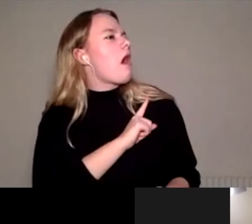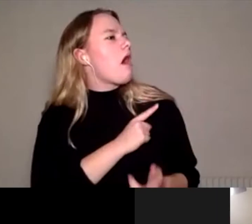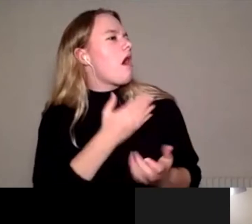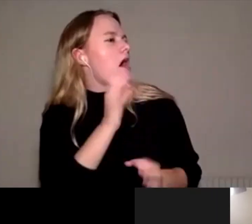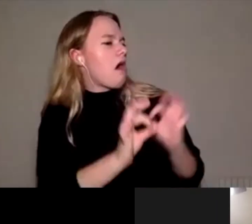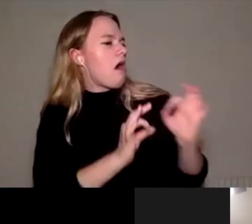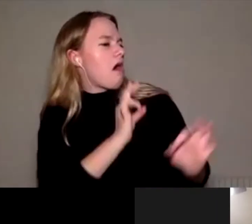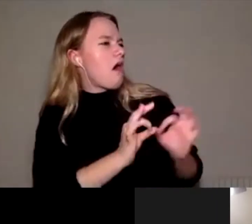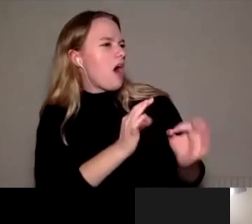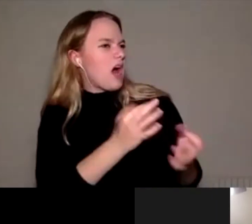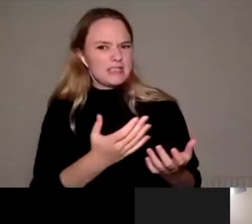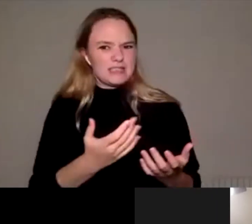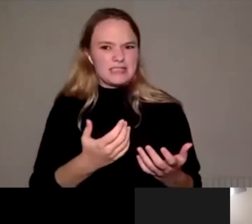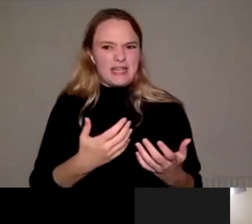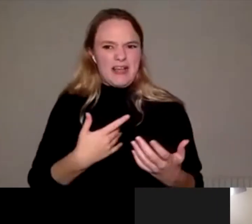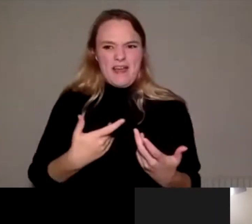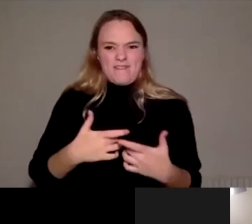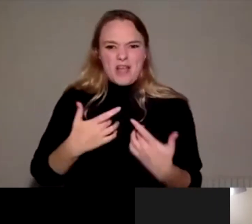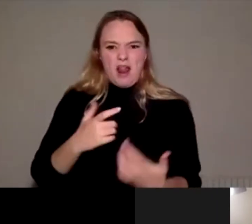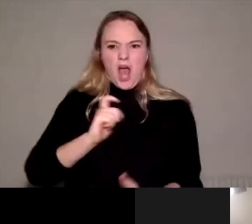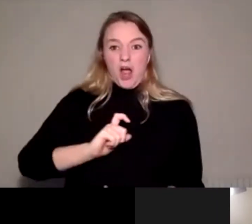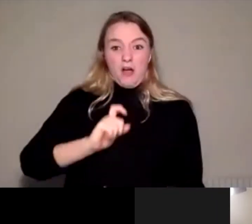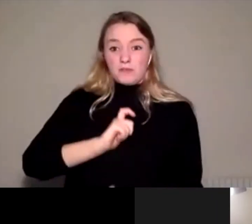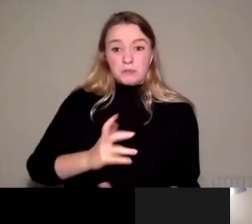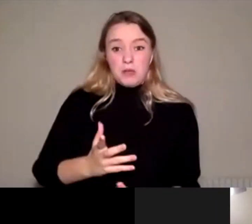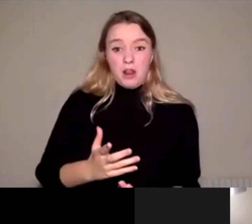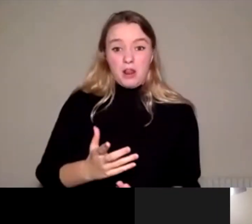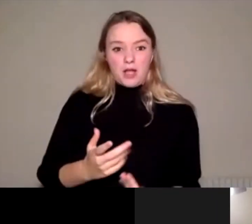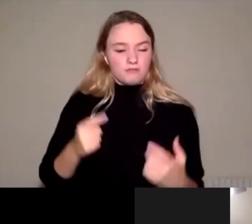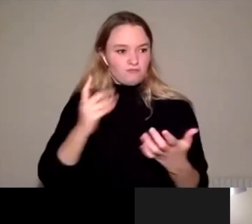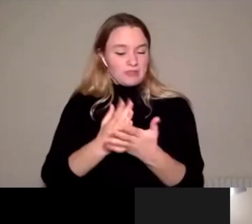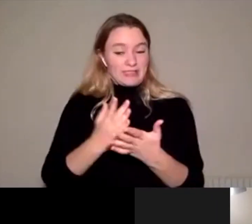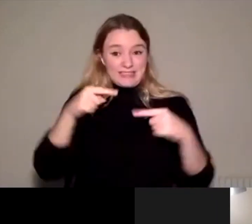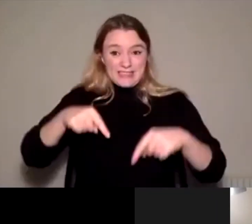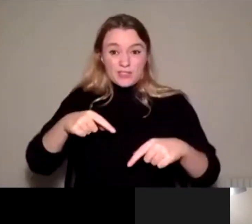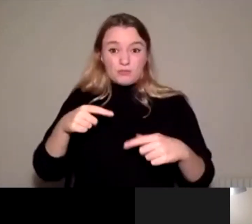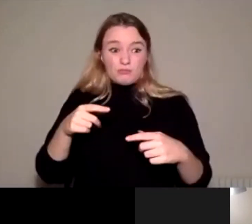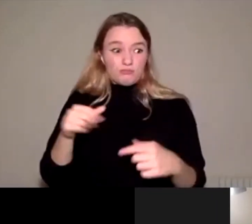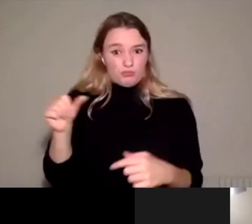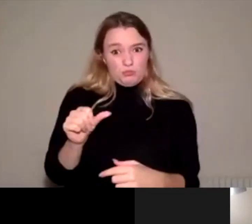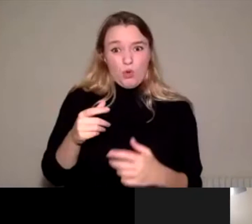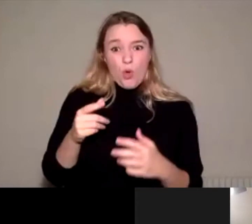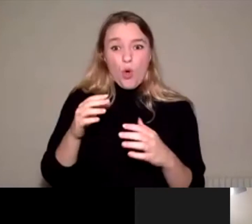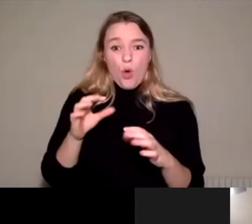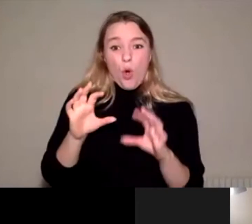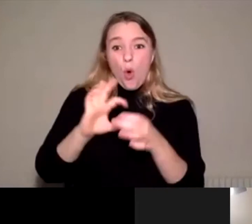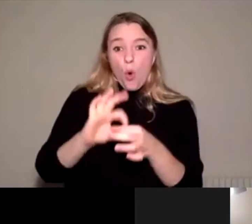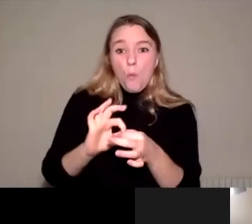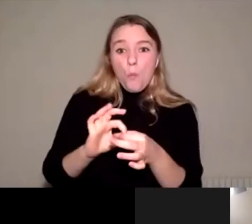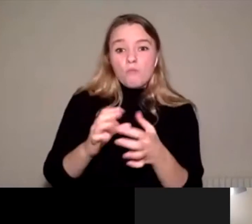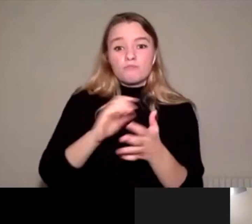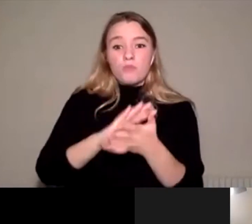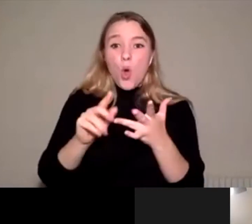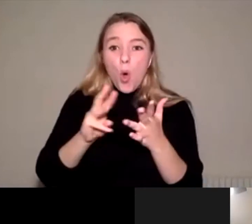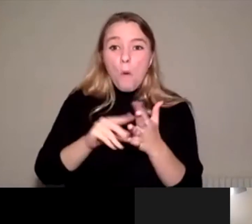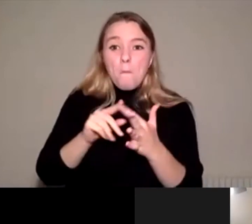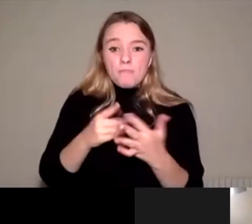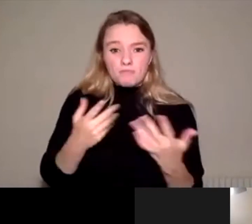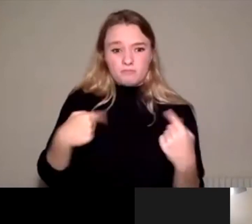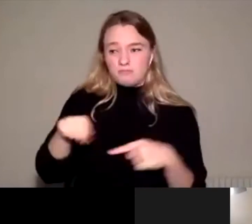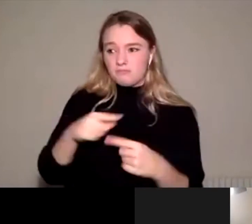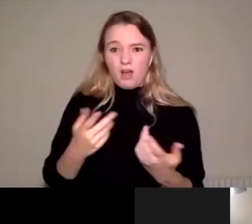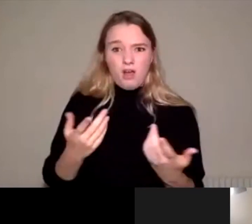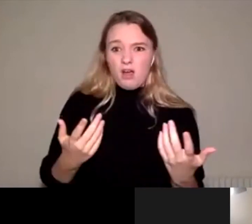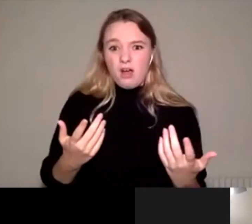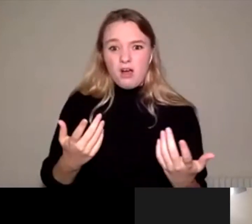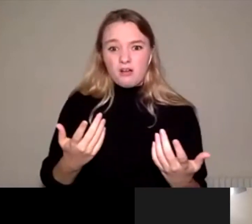very uncomfortable in an area that needed to be my home, because at that choice I had no say in where I lived because I